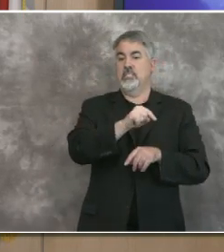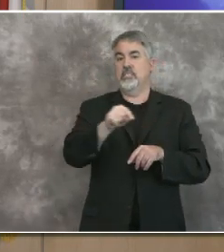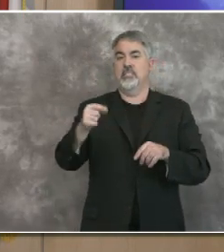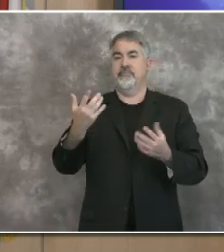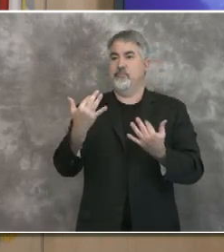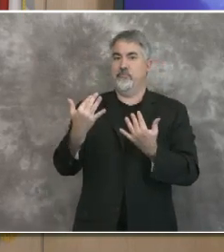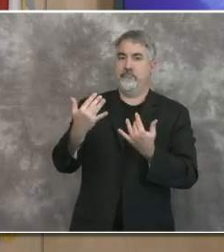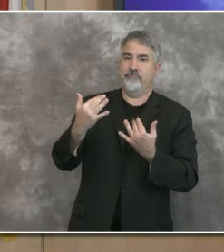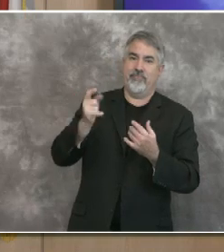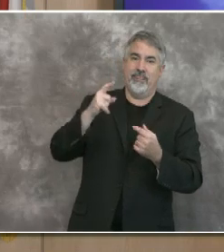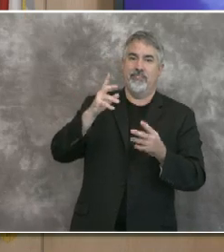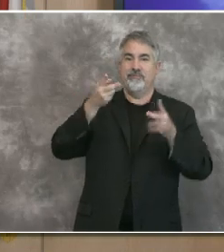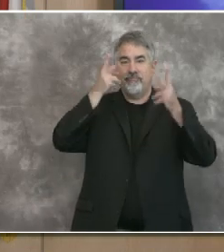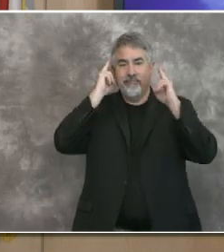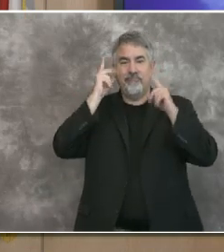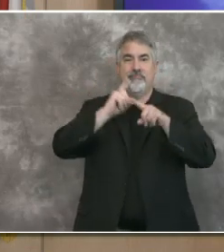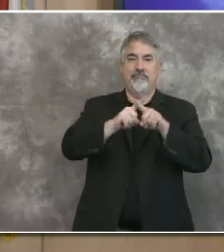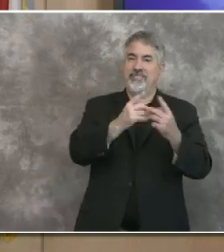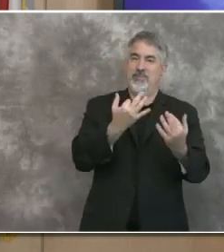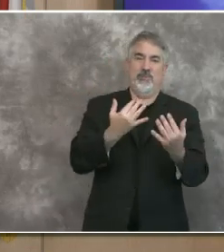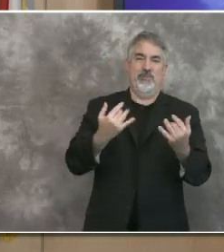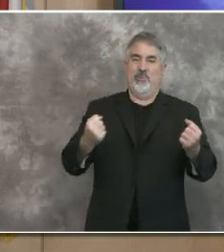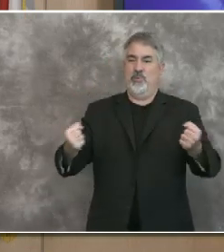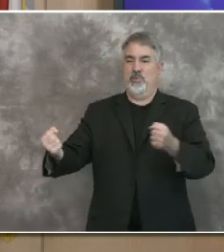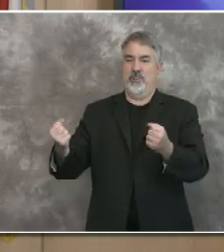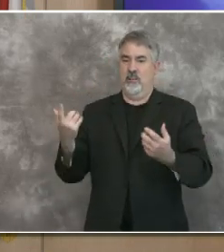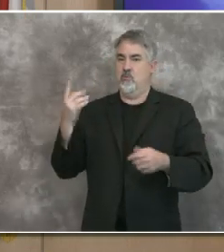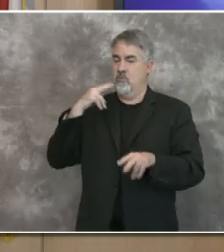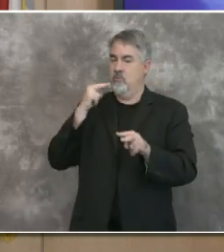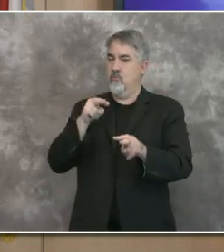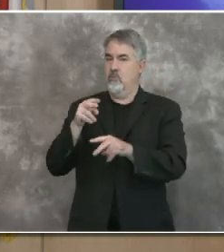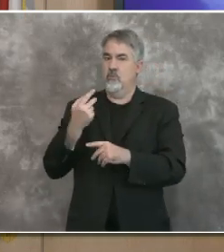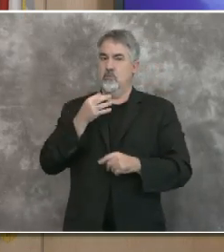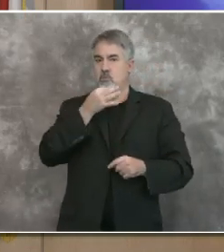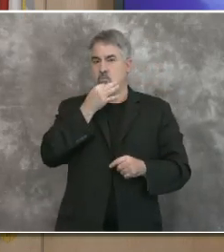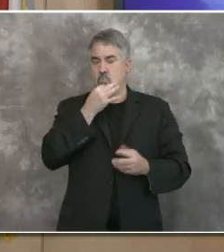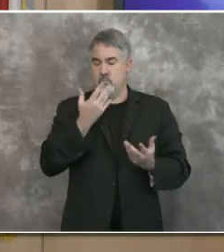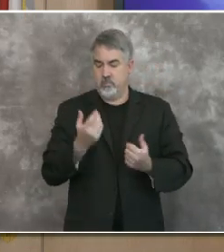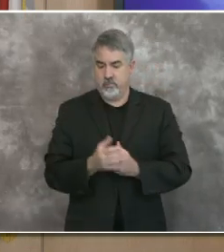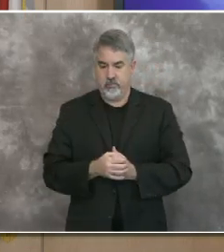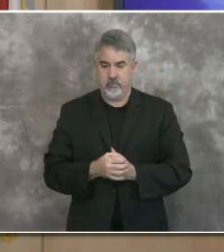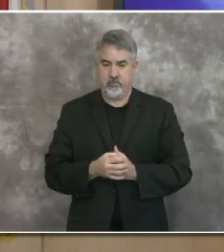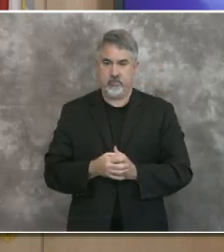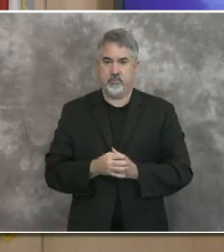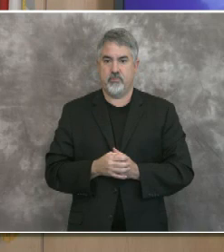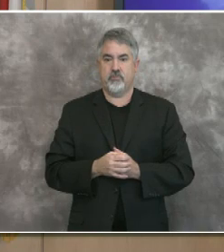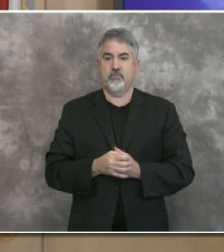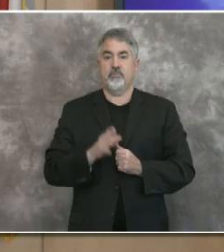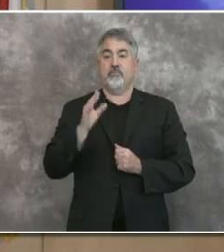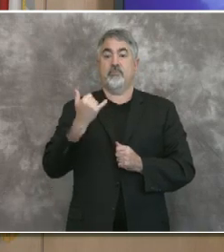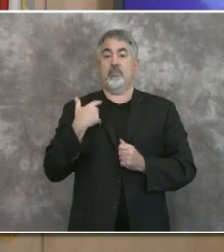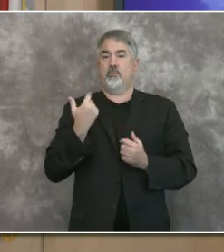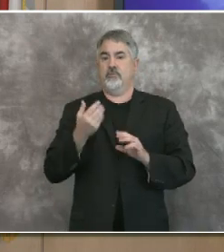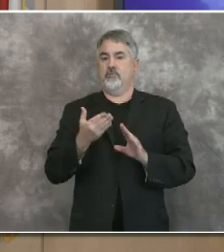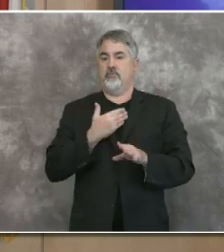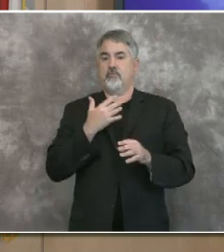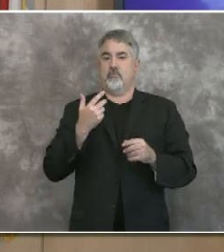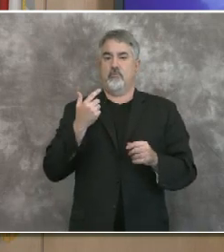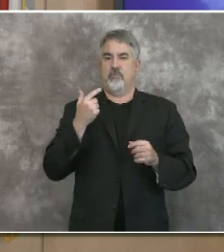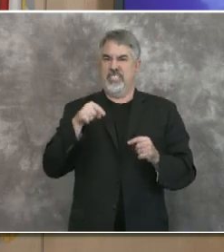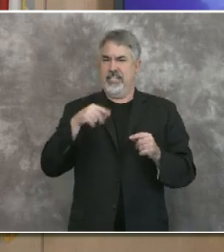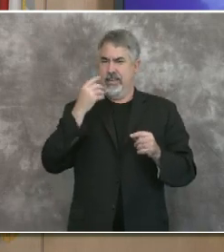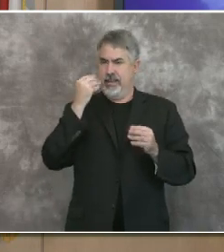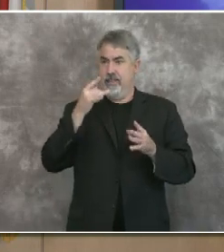open. They said coming soon, but not immediately. And then the last piece, again, to reiterate, because this is the part that will cause confusion, there